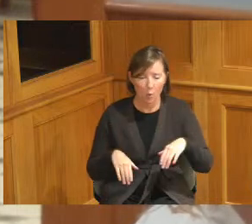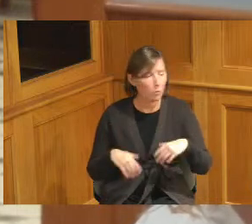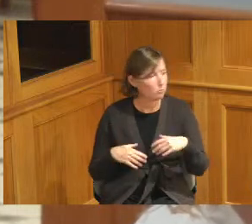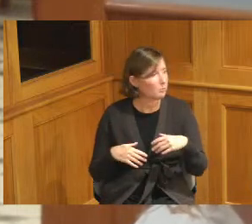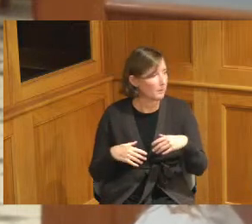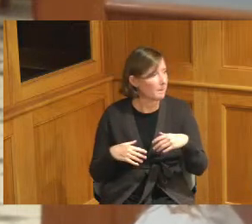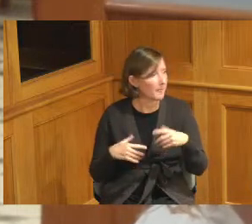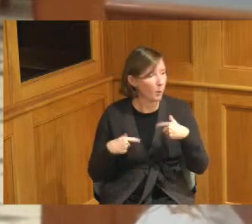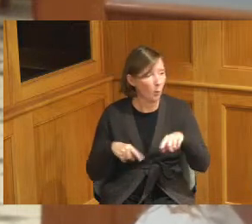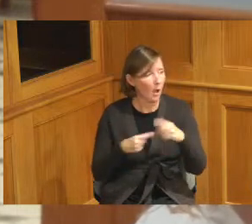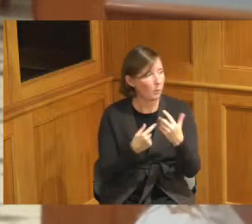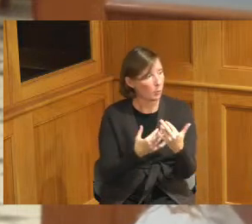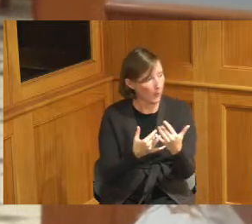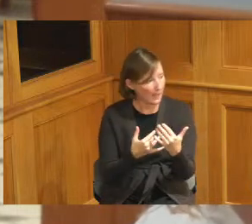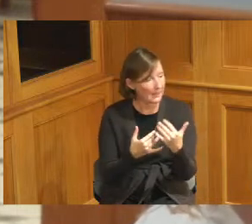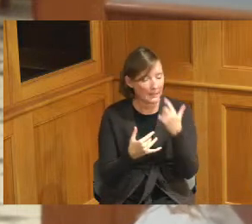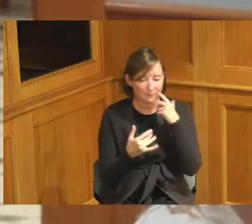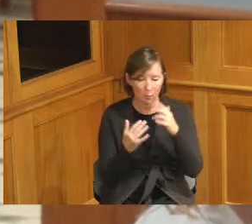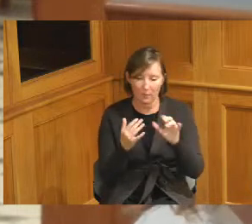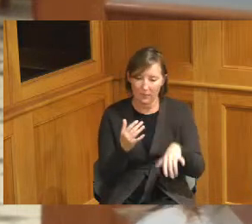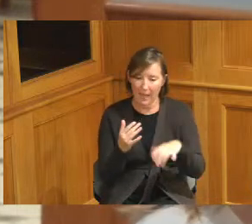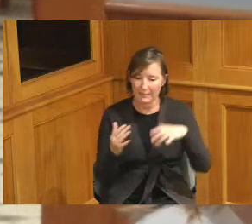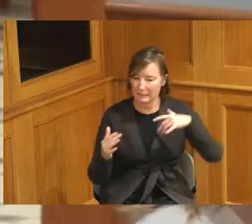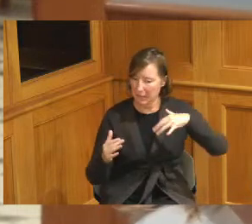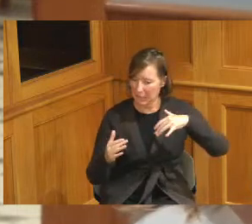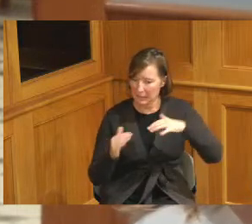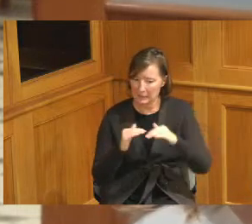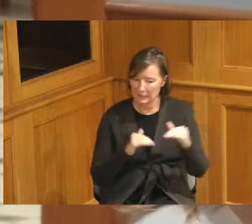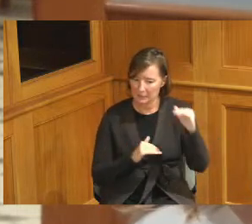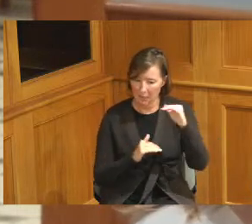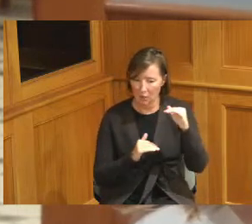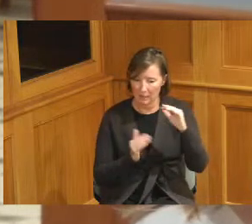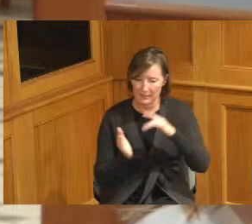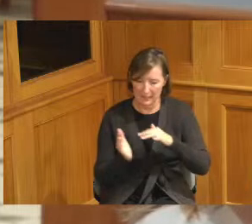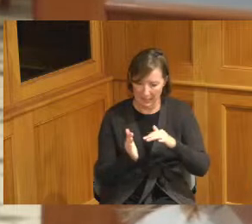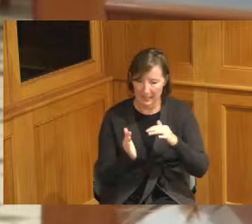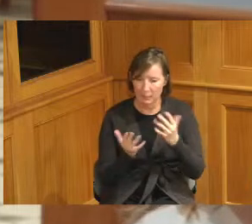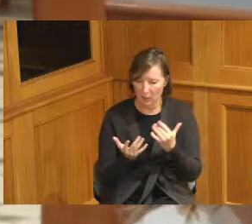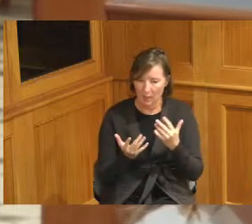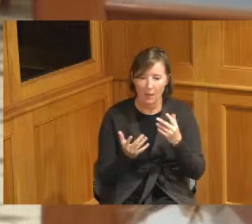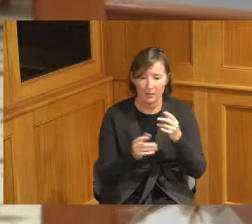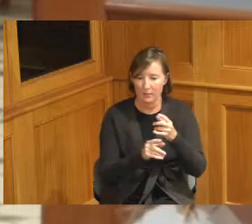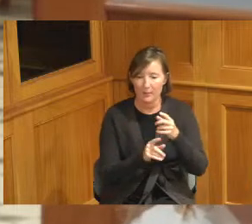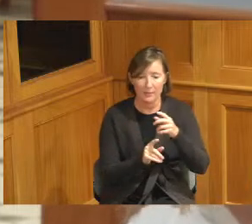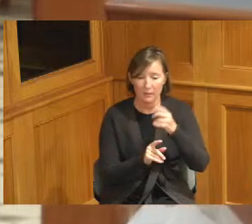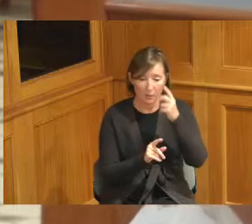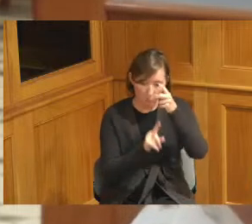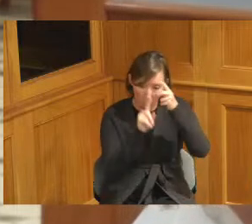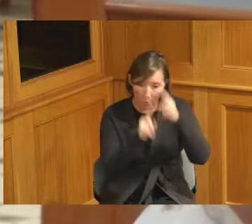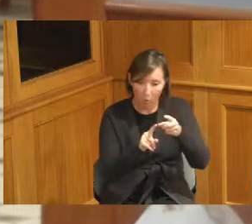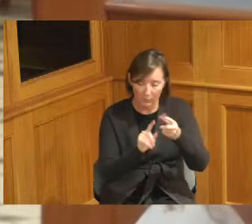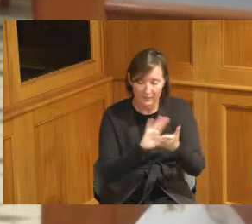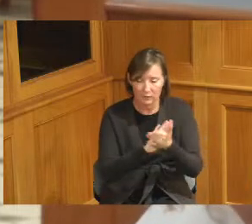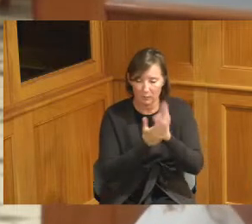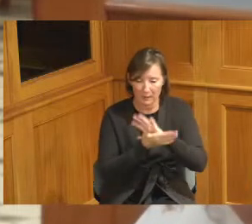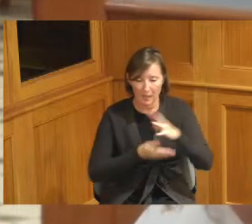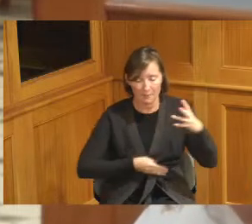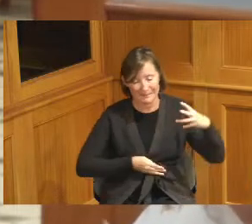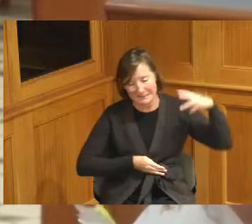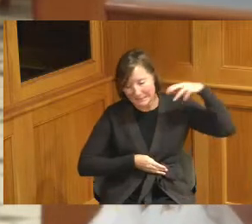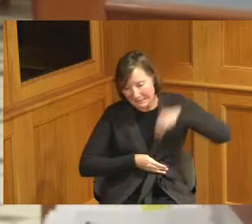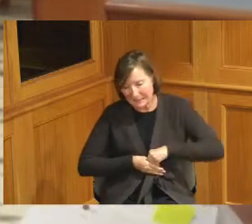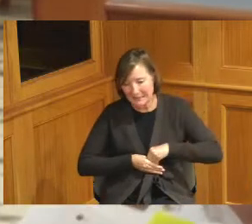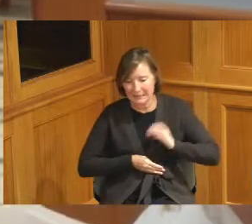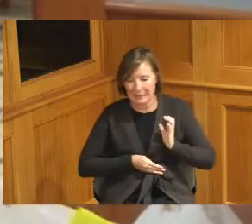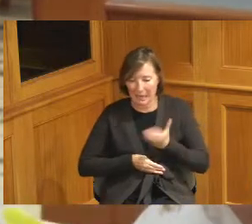fruit while we're waiting on a disparity study. The goal is to have it in our DNA, where you don't have